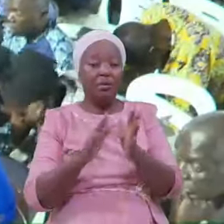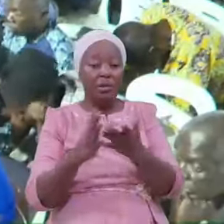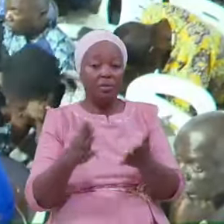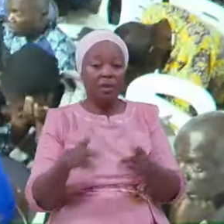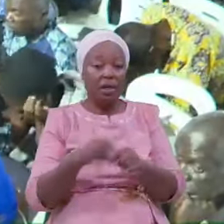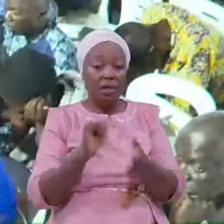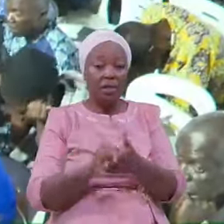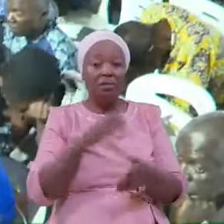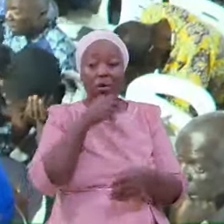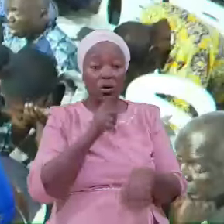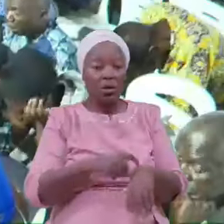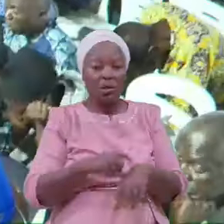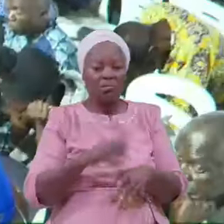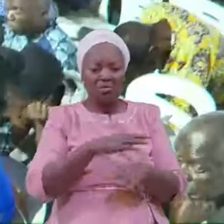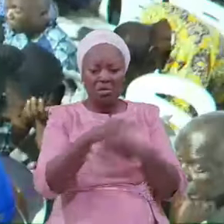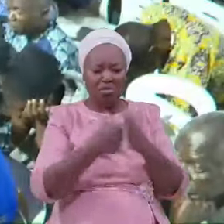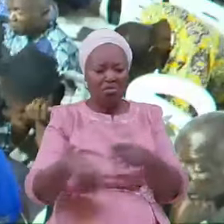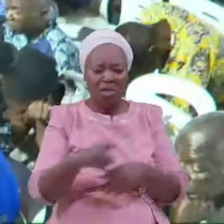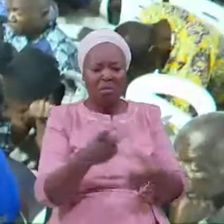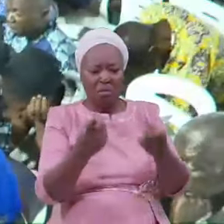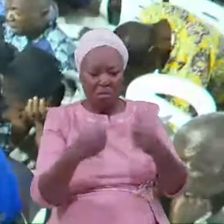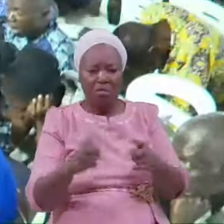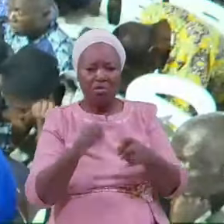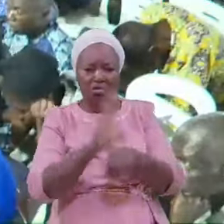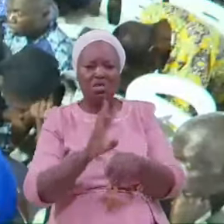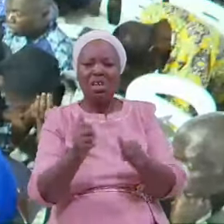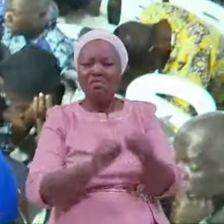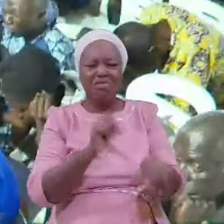help you to stand. Have we